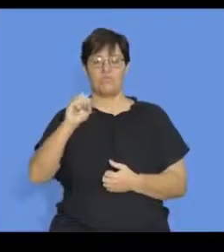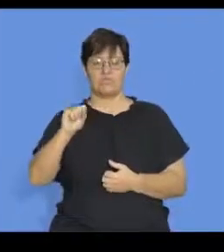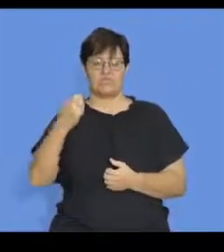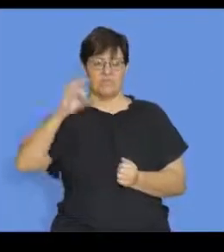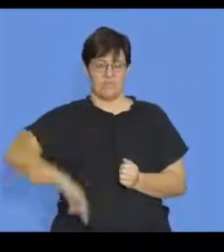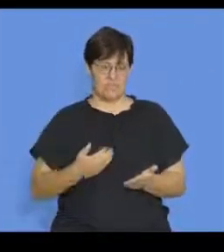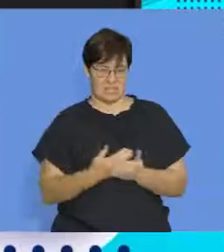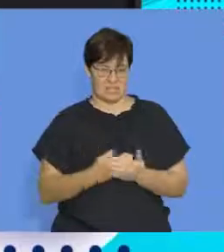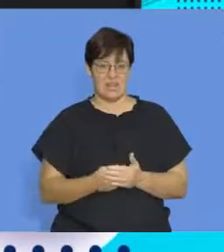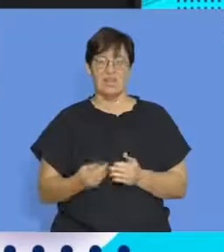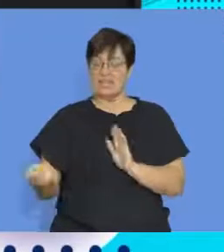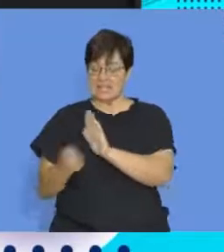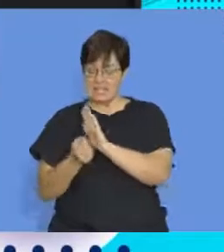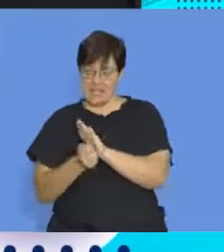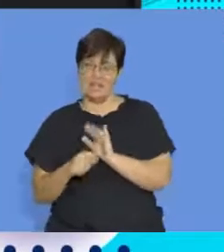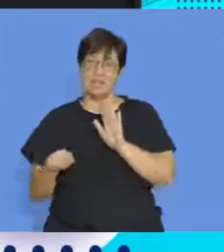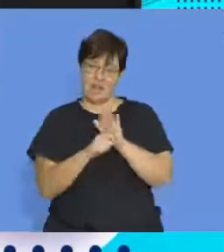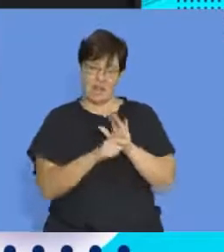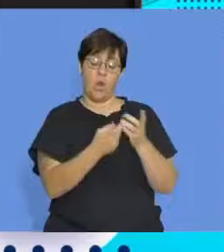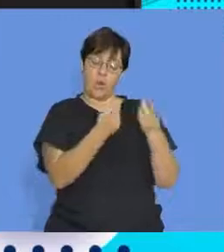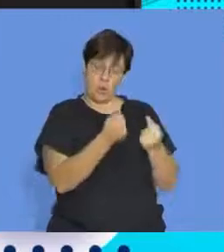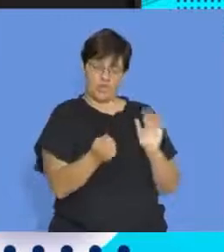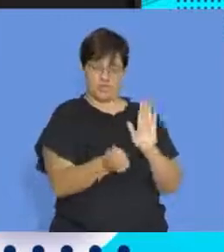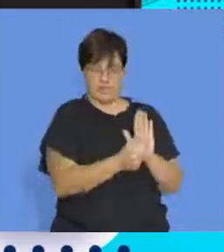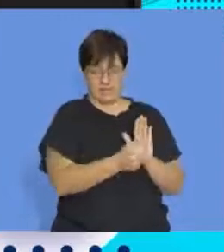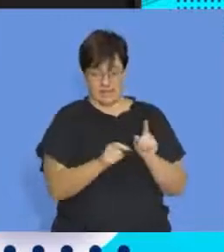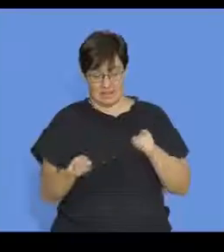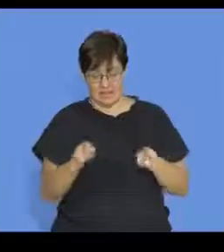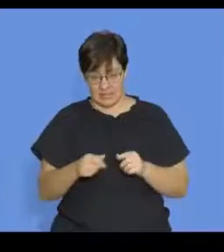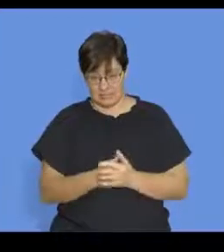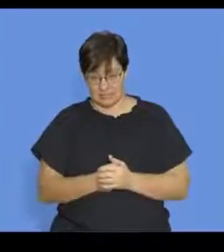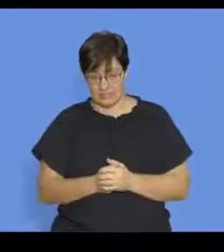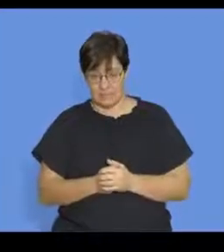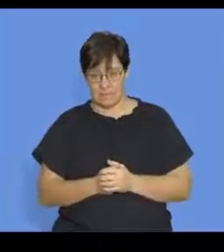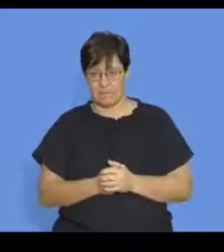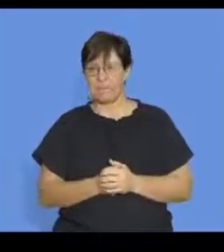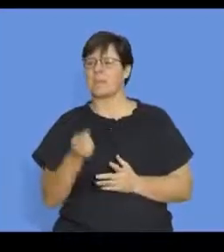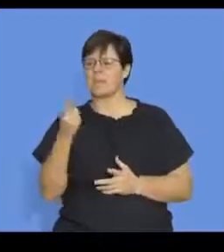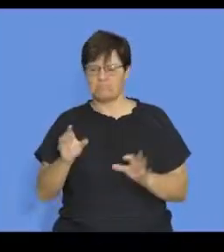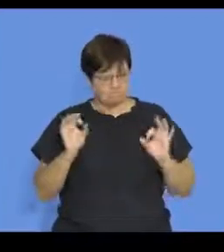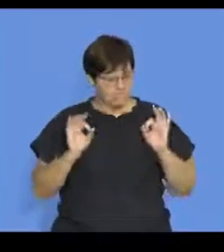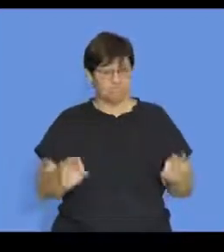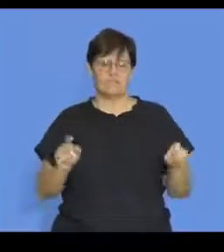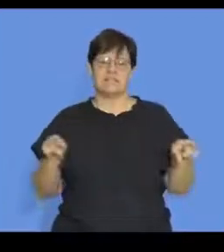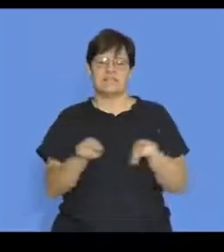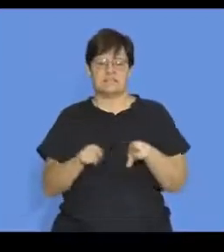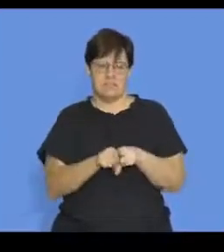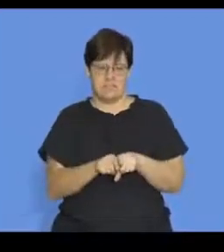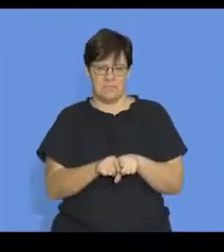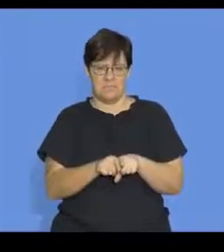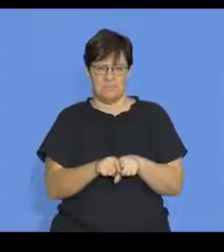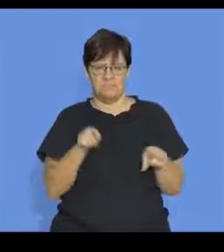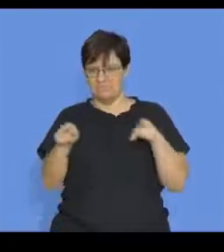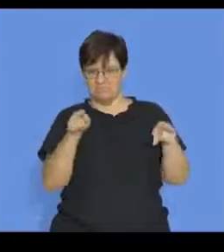profit. Sales minus cost of sales. So as you can see, this stays exactly the same as